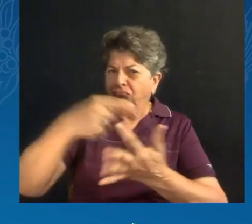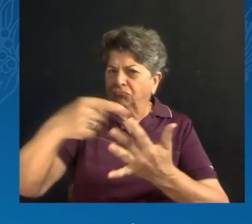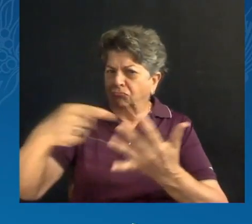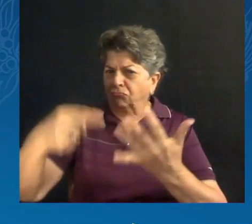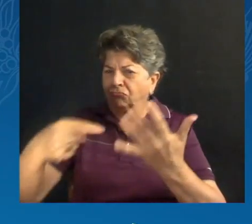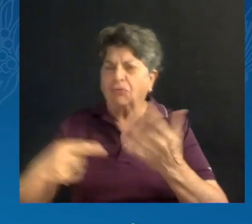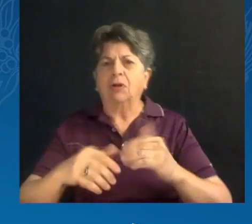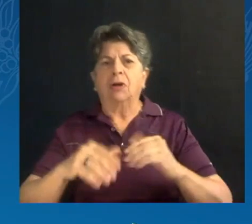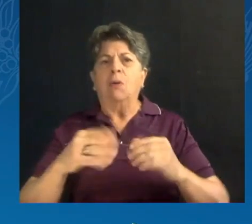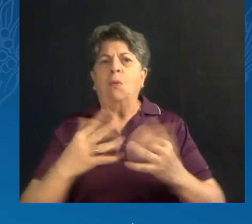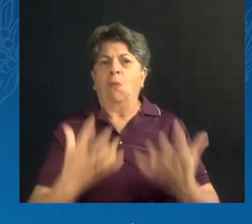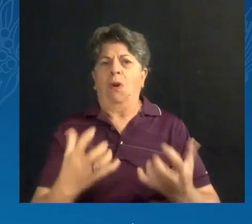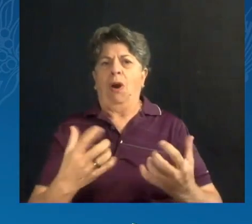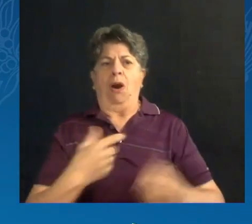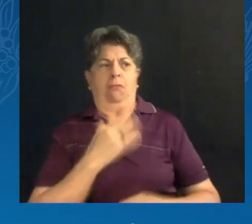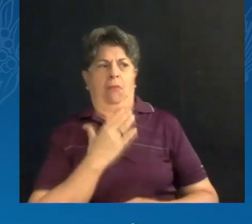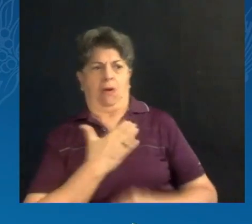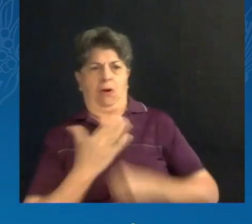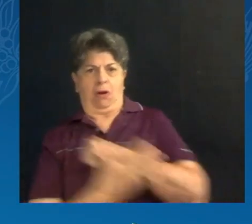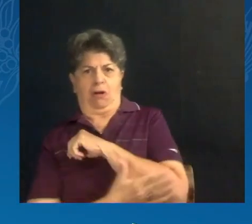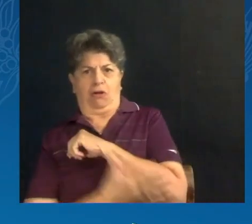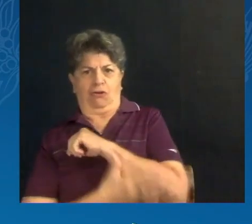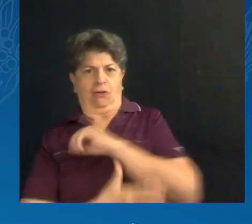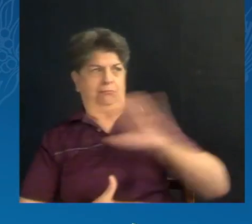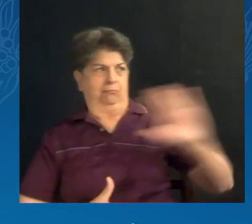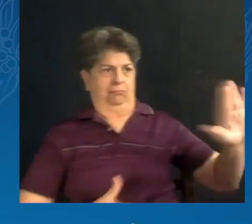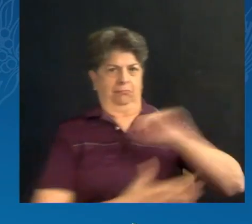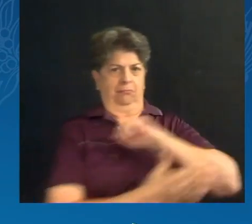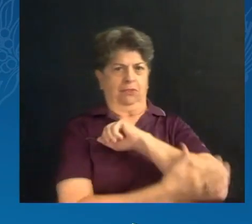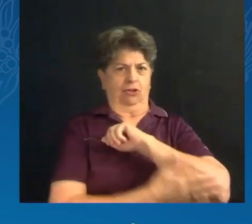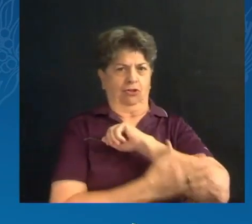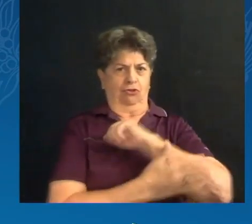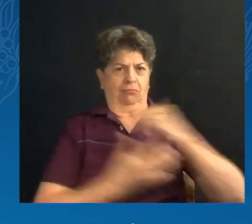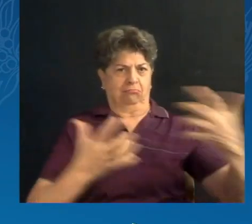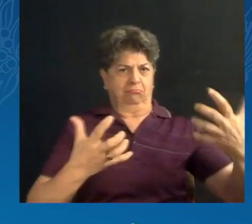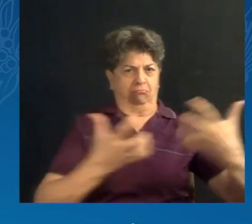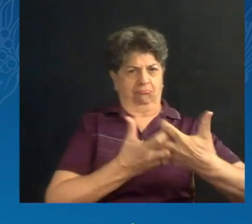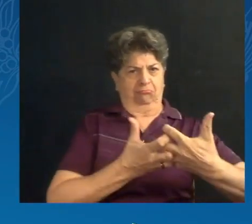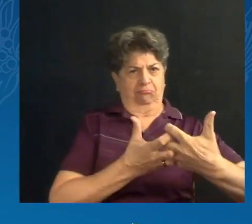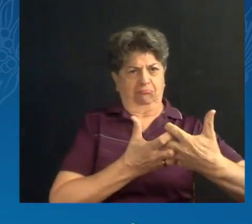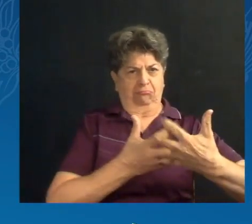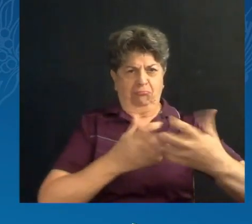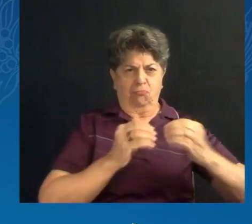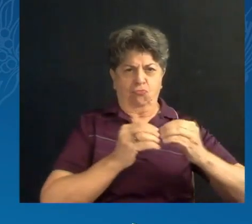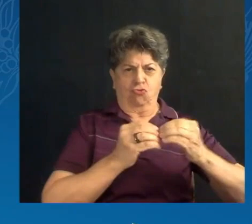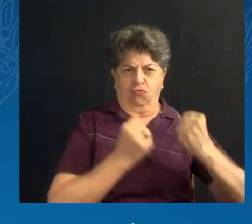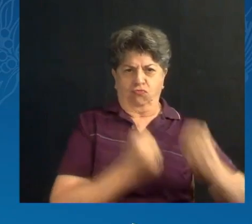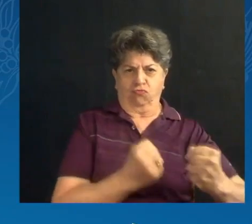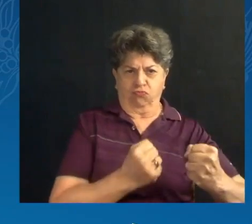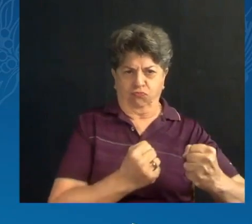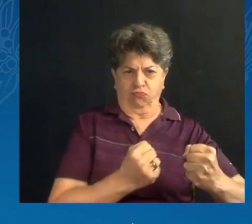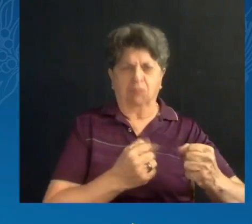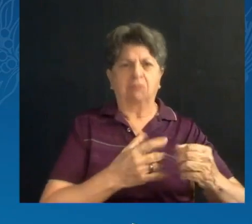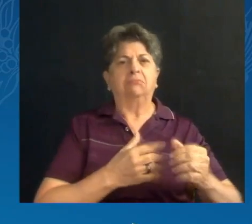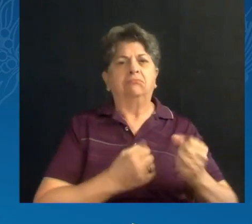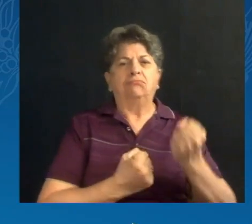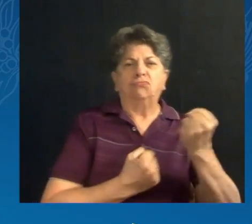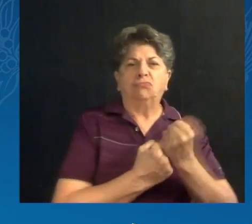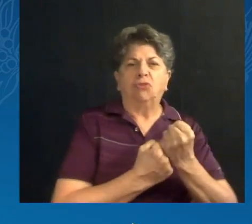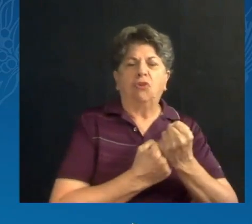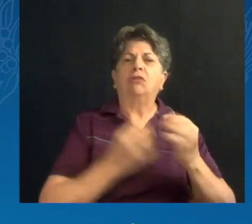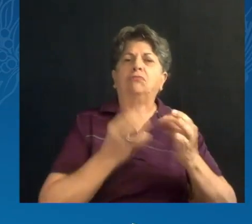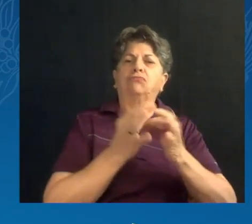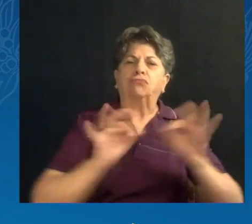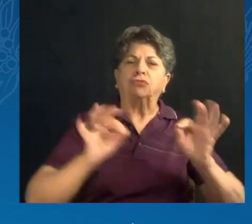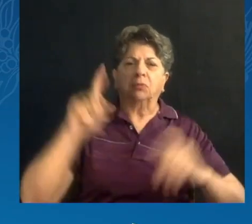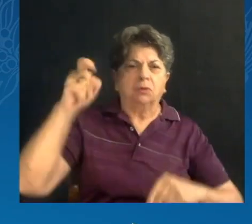has been a reliable democracy and friend in the Indo-Pacific for more than three decades, and the partnership between our countries